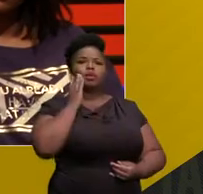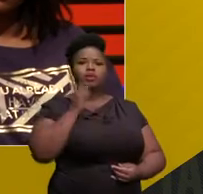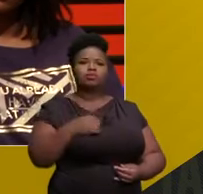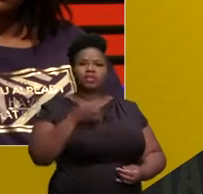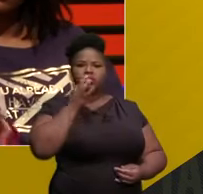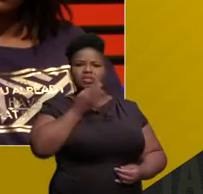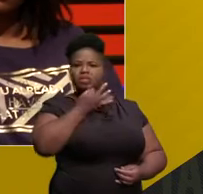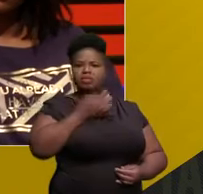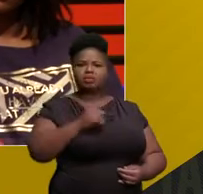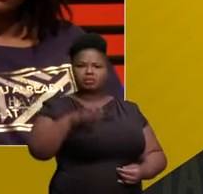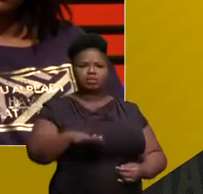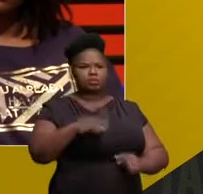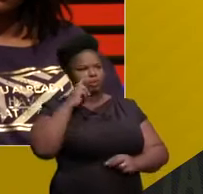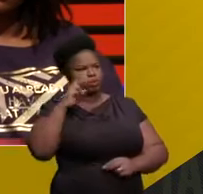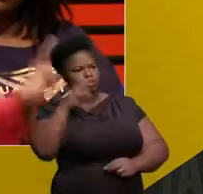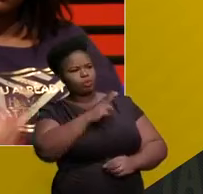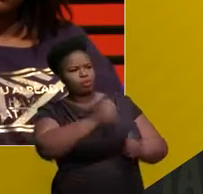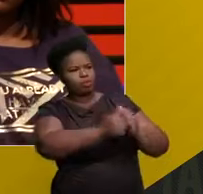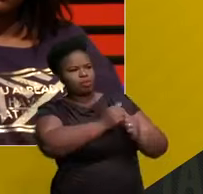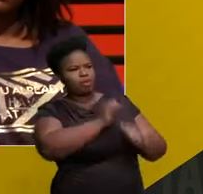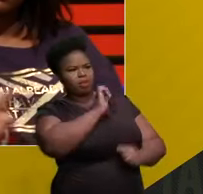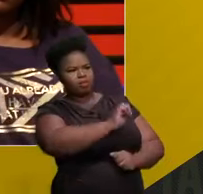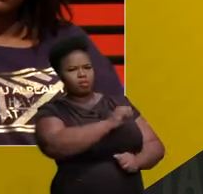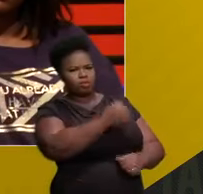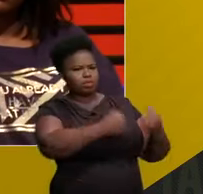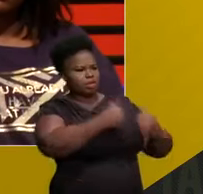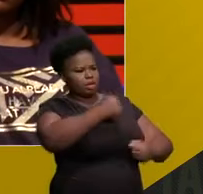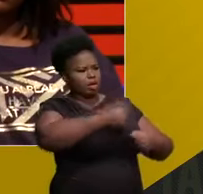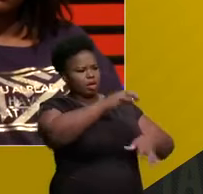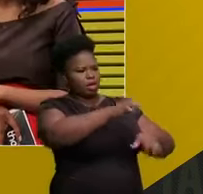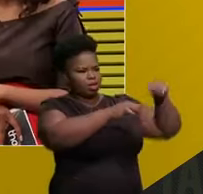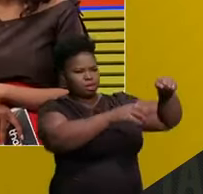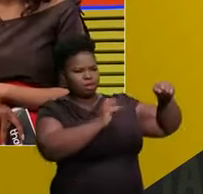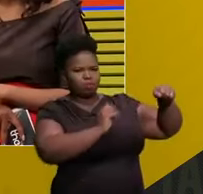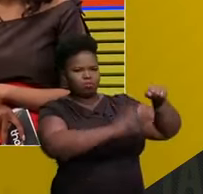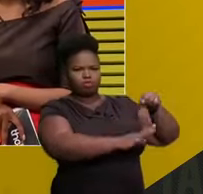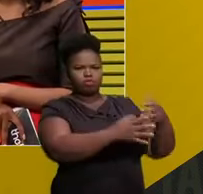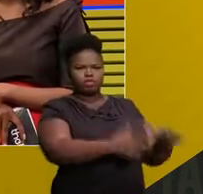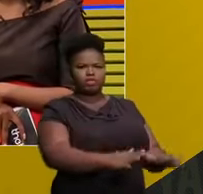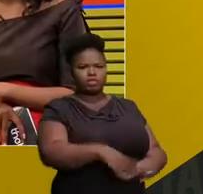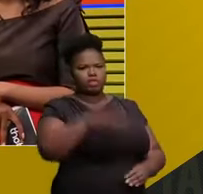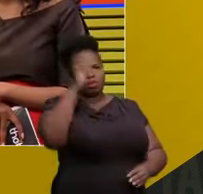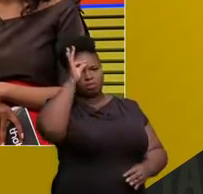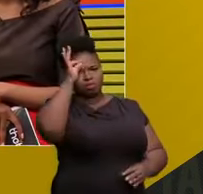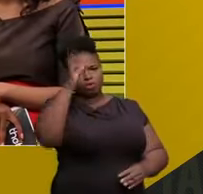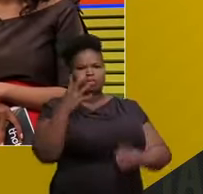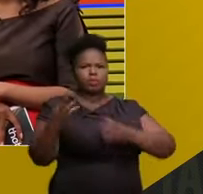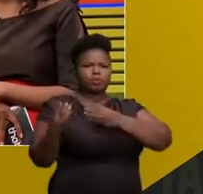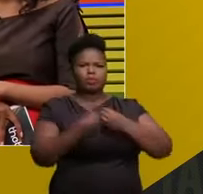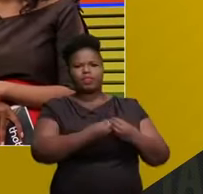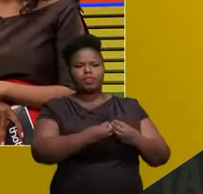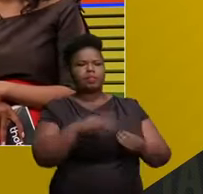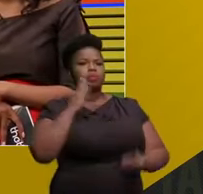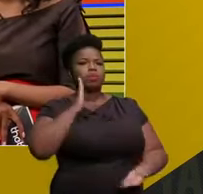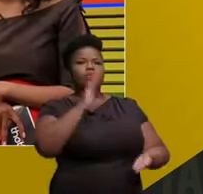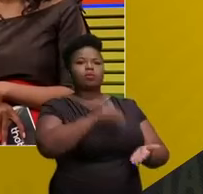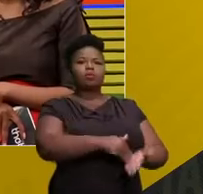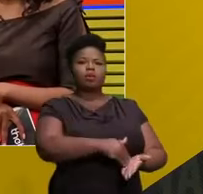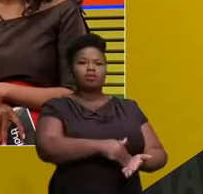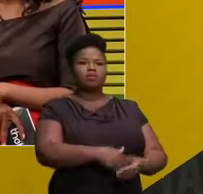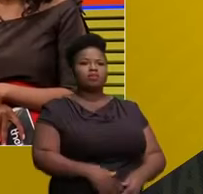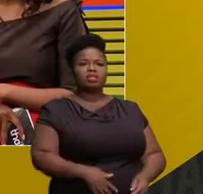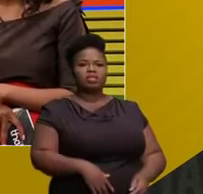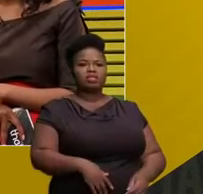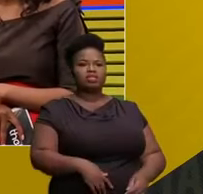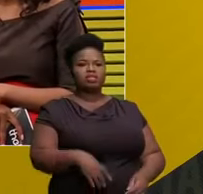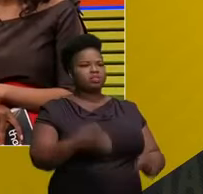ke ngwana ngwana o bona butu wa hae ba mkenya ke go puting yabo. Okay, mapolisa ga tle lona ha ba tla lona ba no